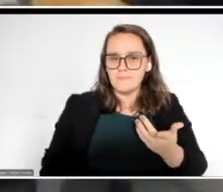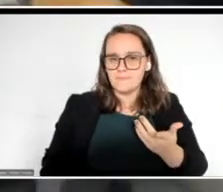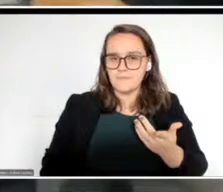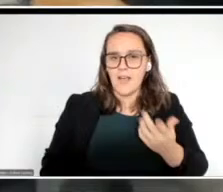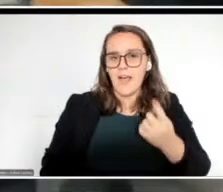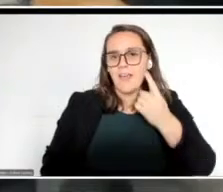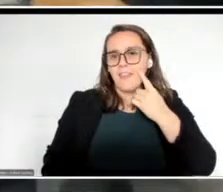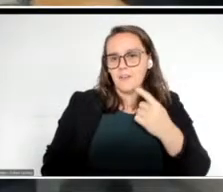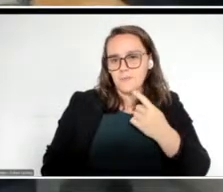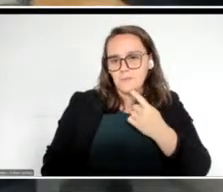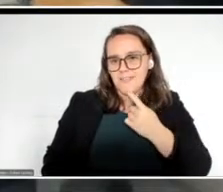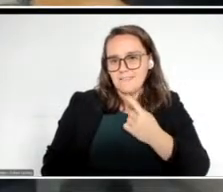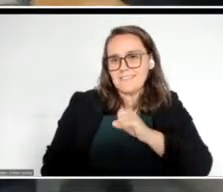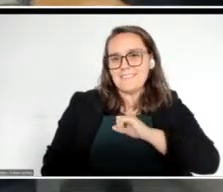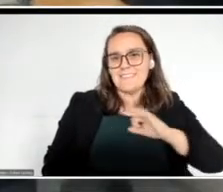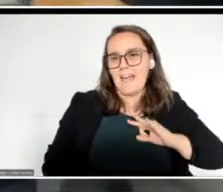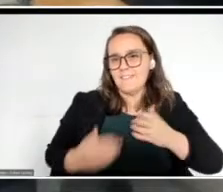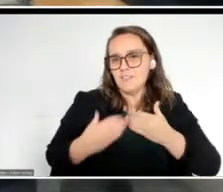Okay.